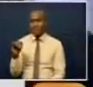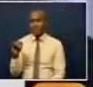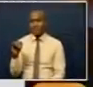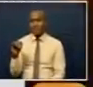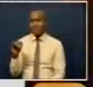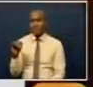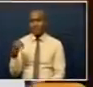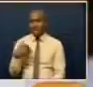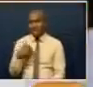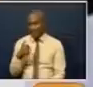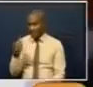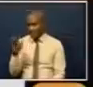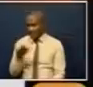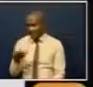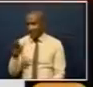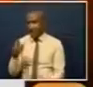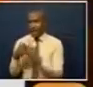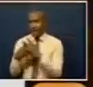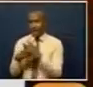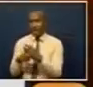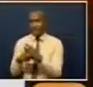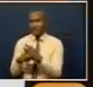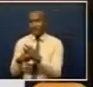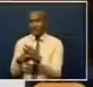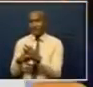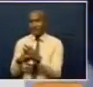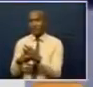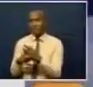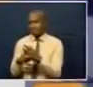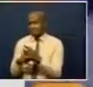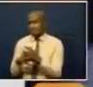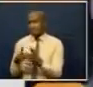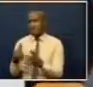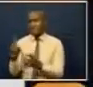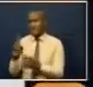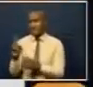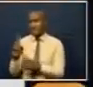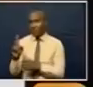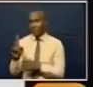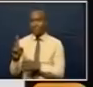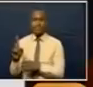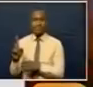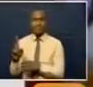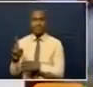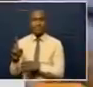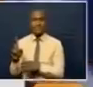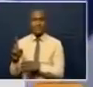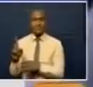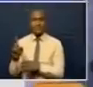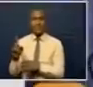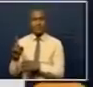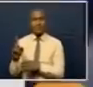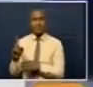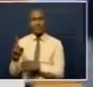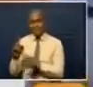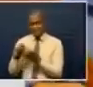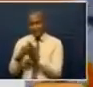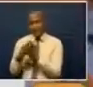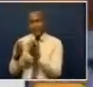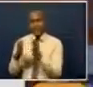renewal plan that was started in the last government, that the governor of Nairobi now is implementing it. So it's not about the plans, really. It's